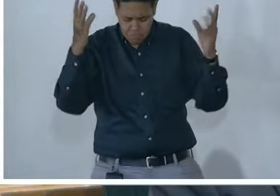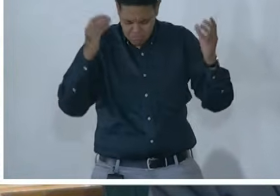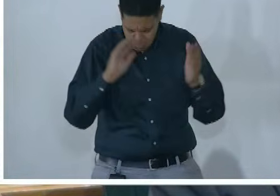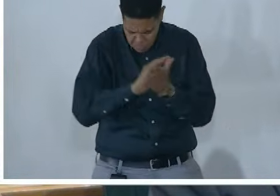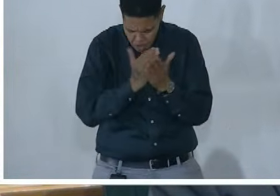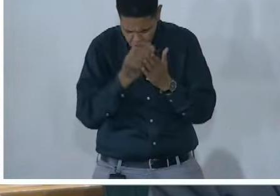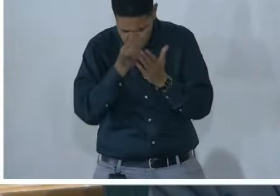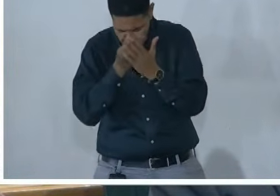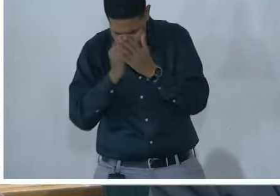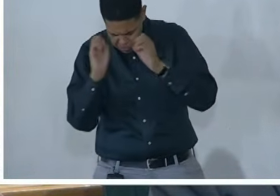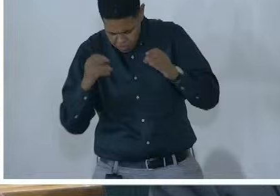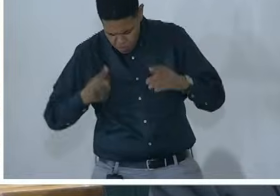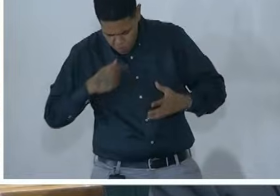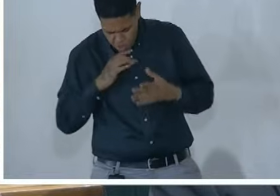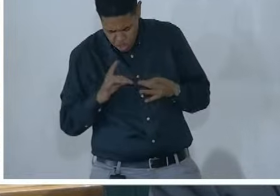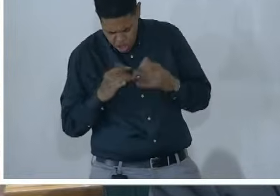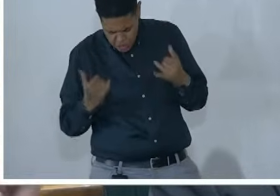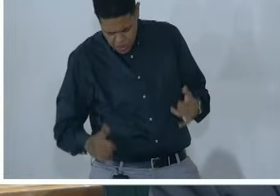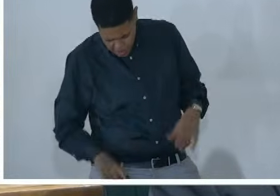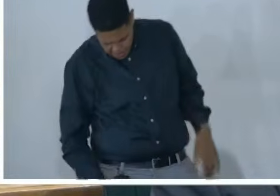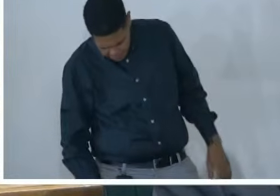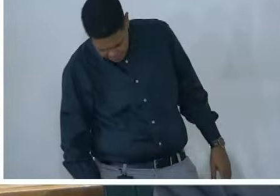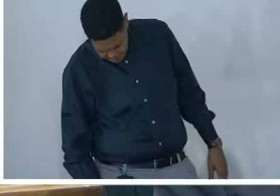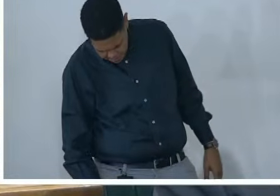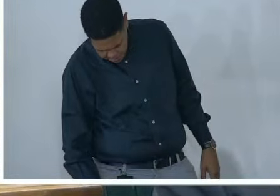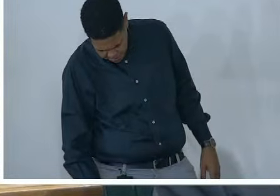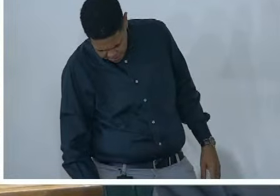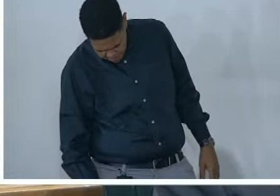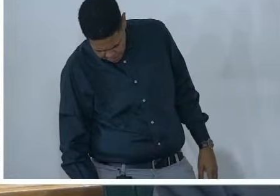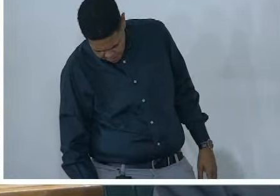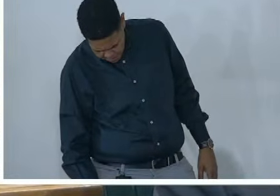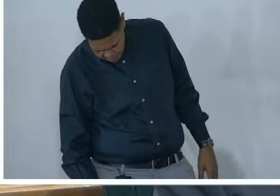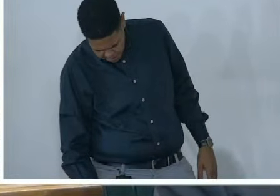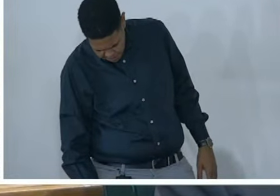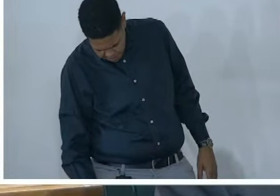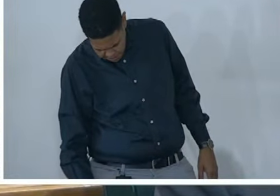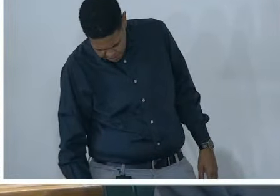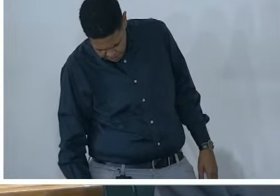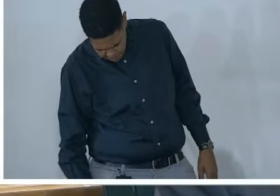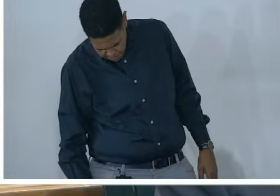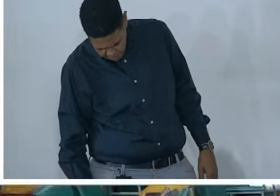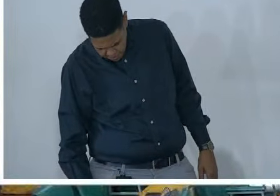capital than we're talking about with this micro stock market.